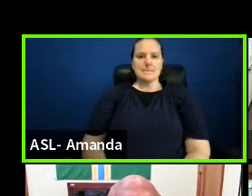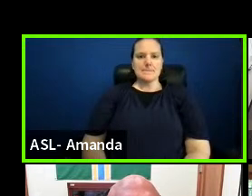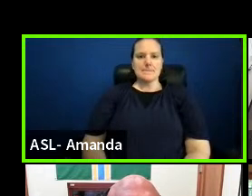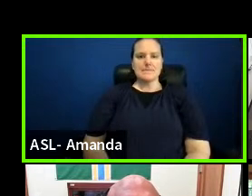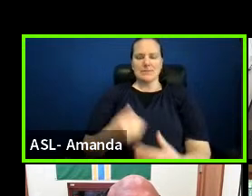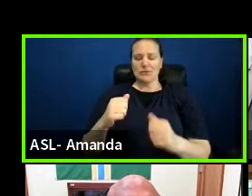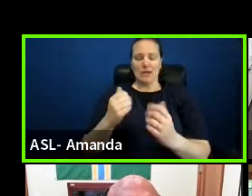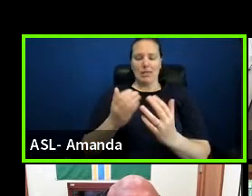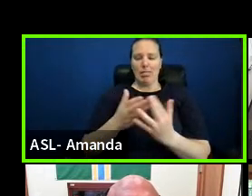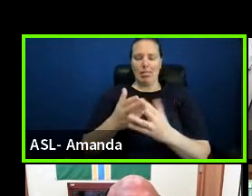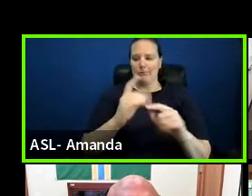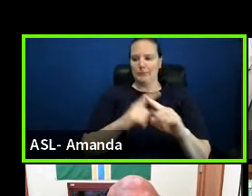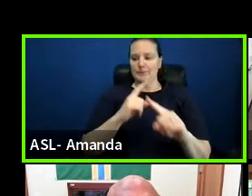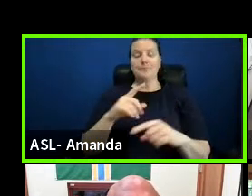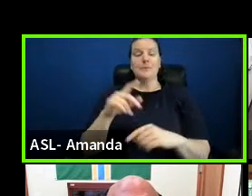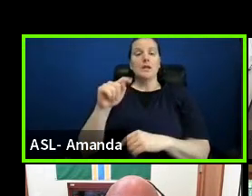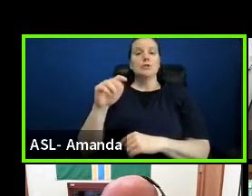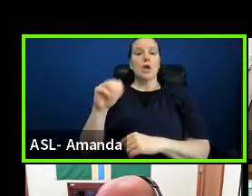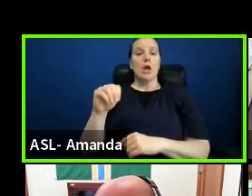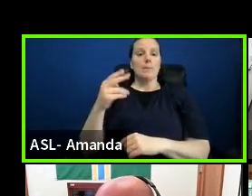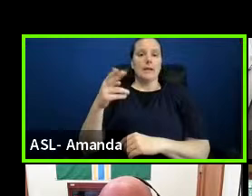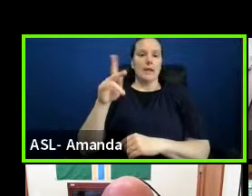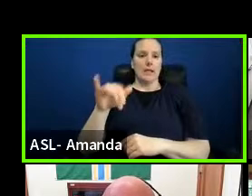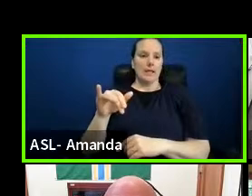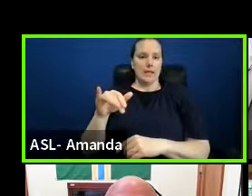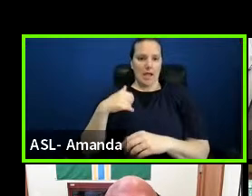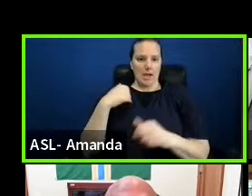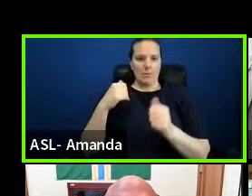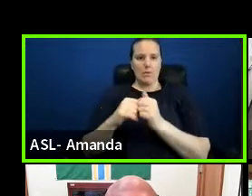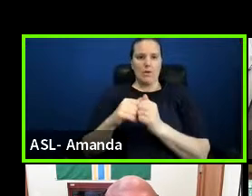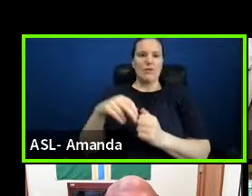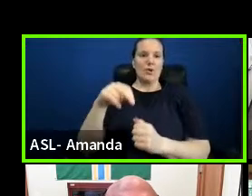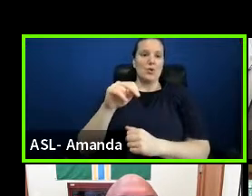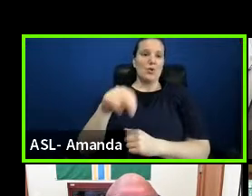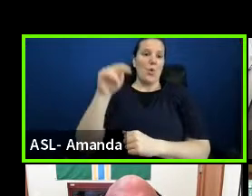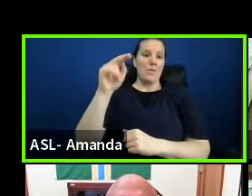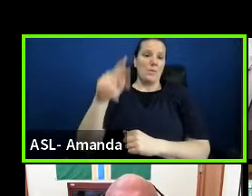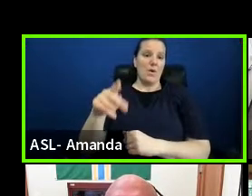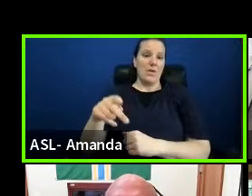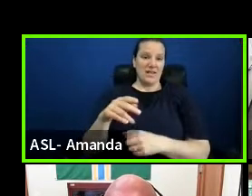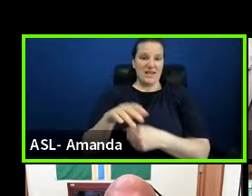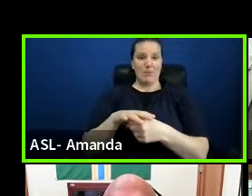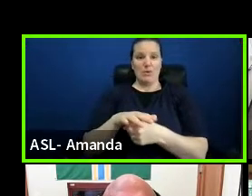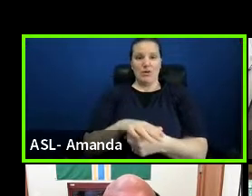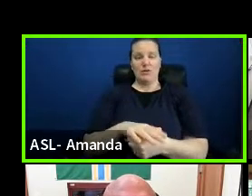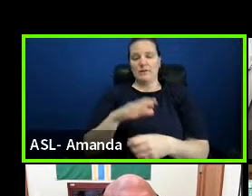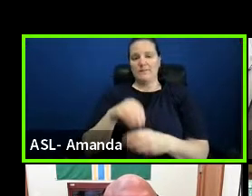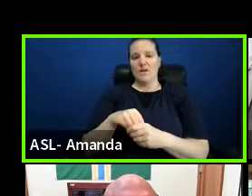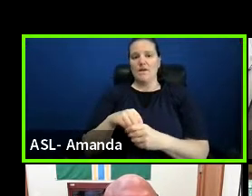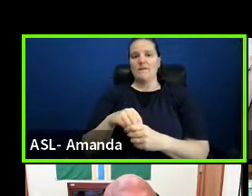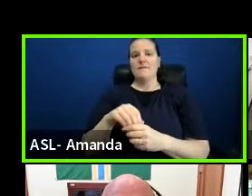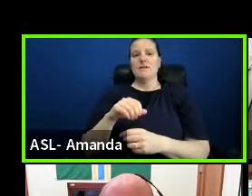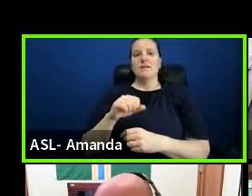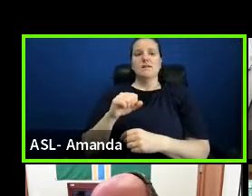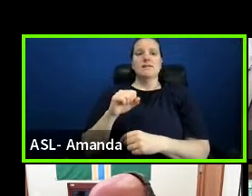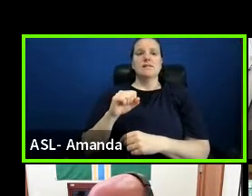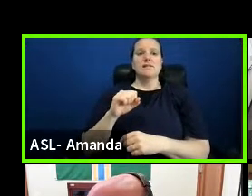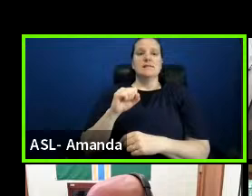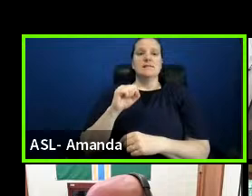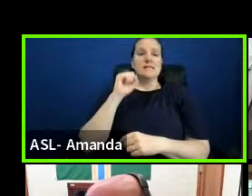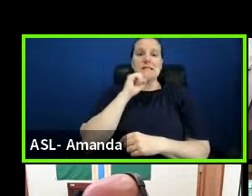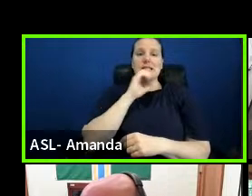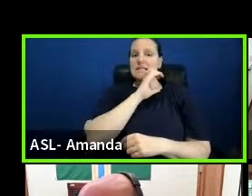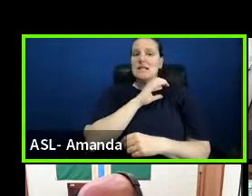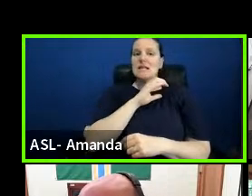Navigating my mute. My name's Tom Hickey. I'm with the North Portland Neighborhoods, and I sit on the Citizens Advisory Group. My